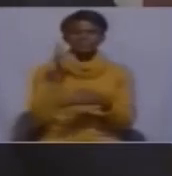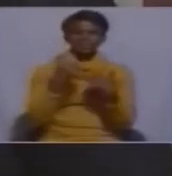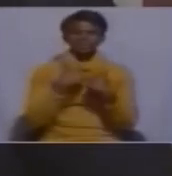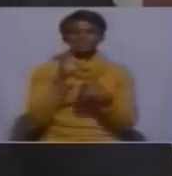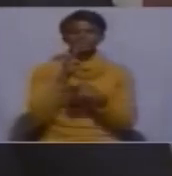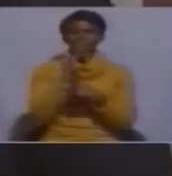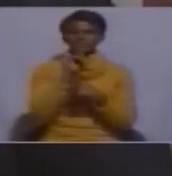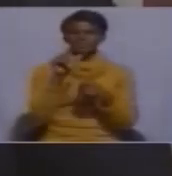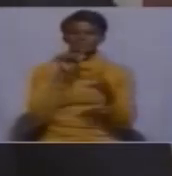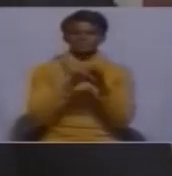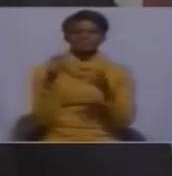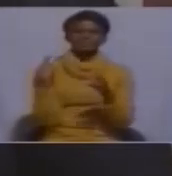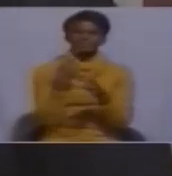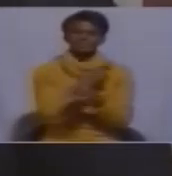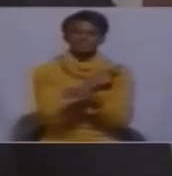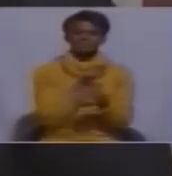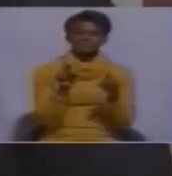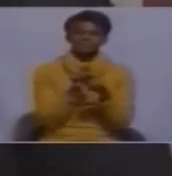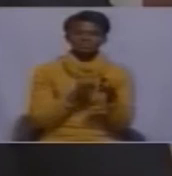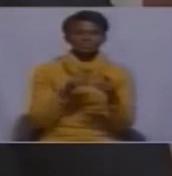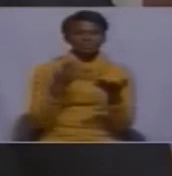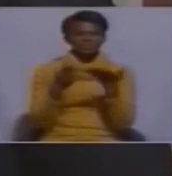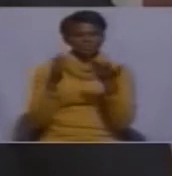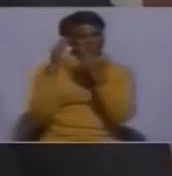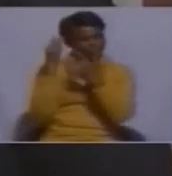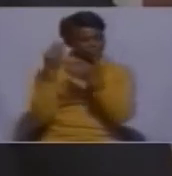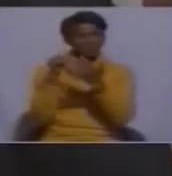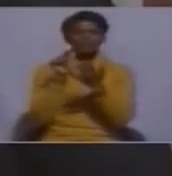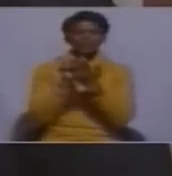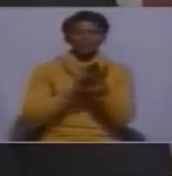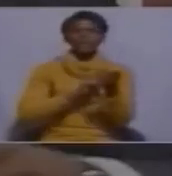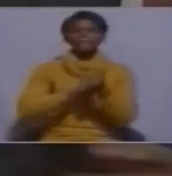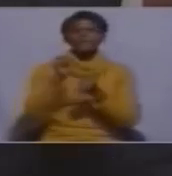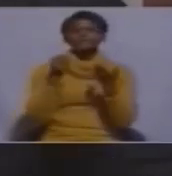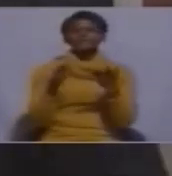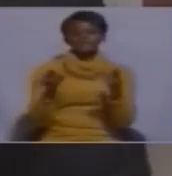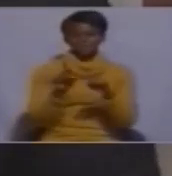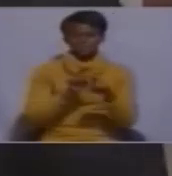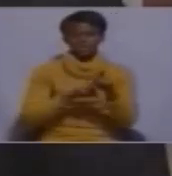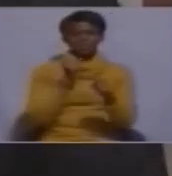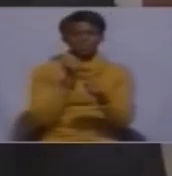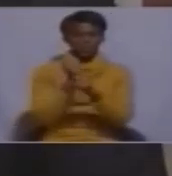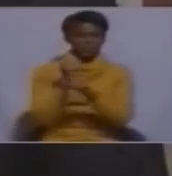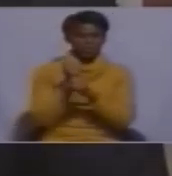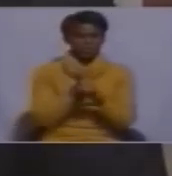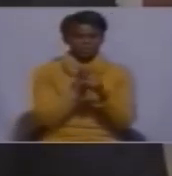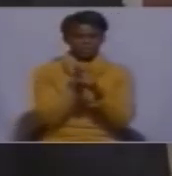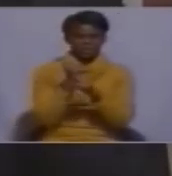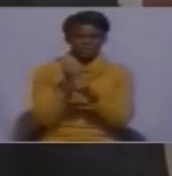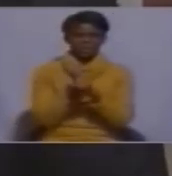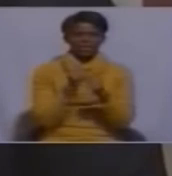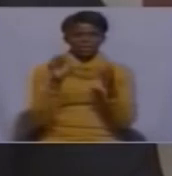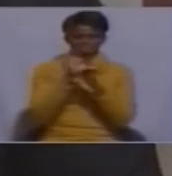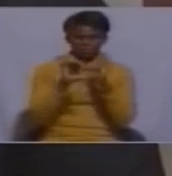in Parliament, and then actually, hopefully, the act will be passed, which will now operationalize both the